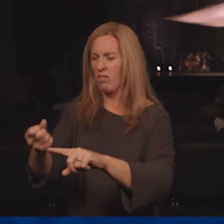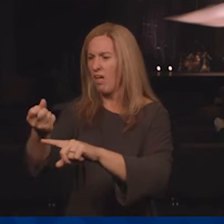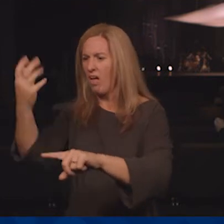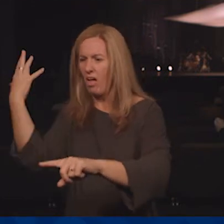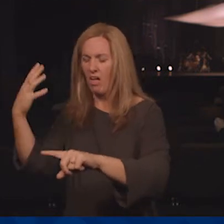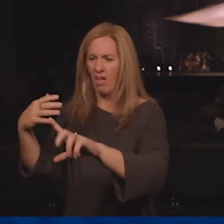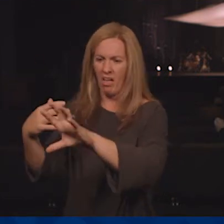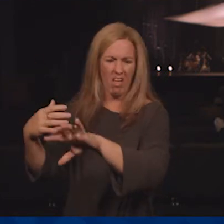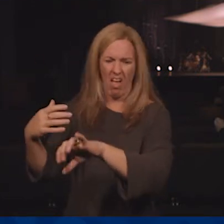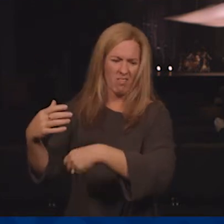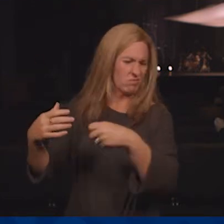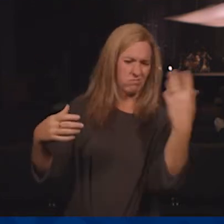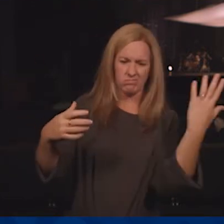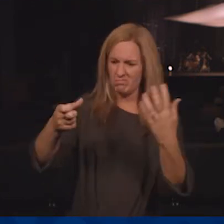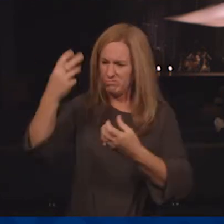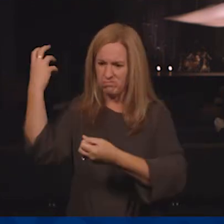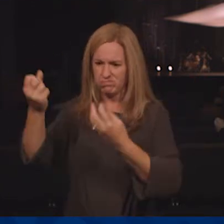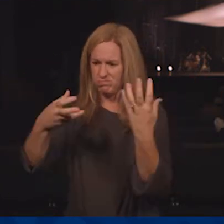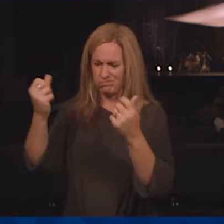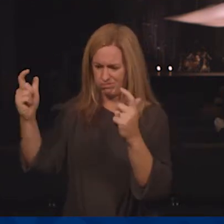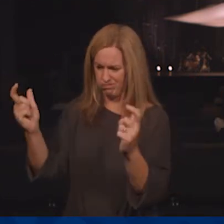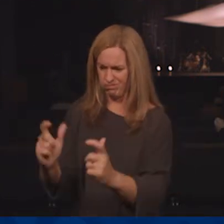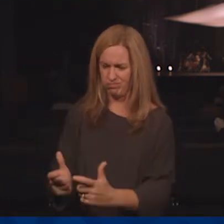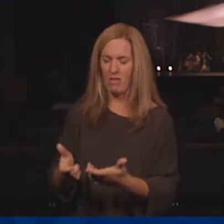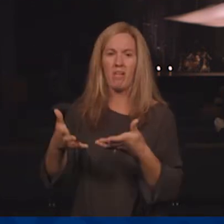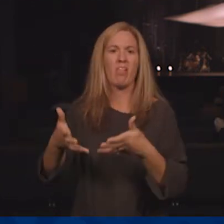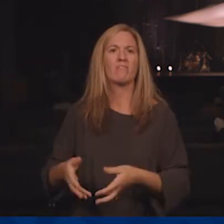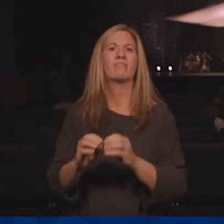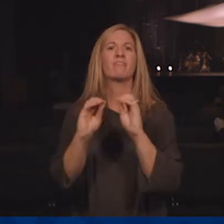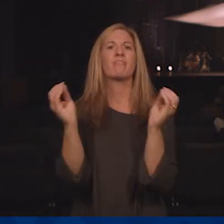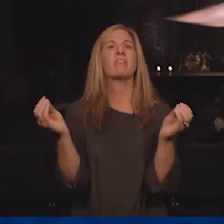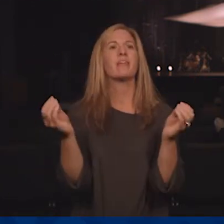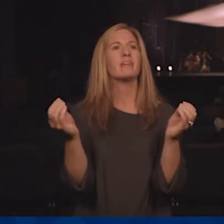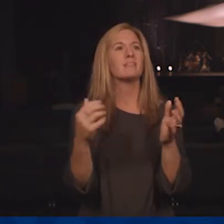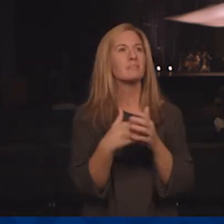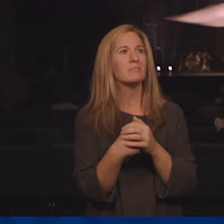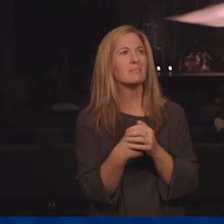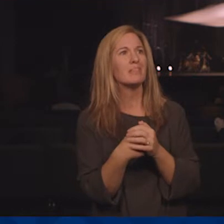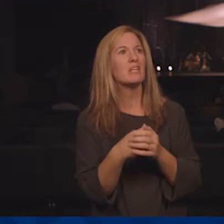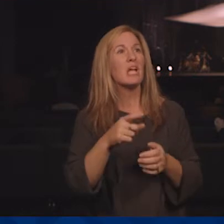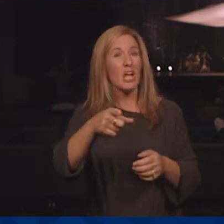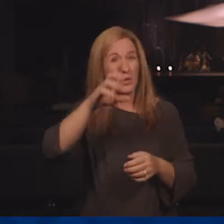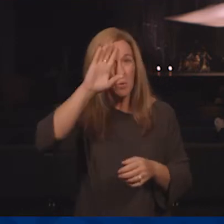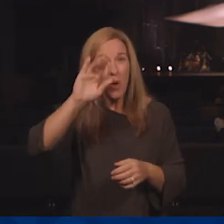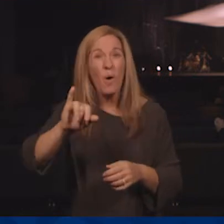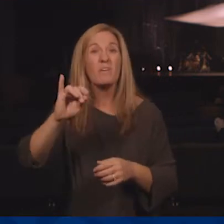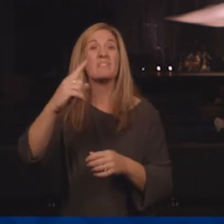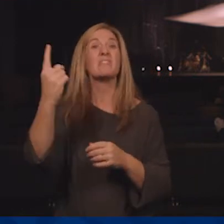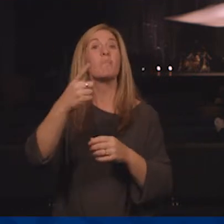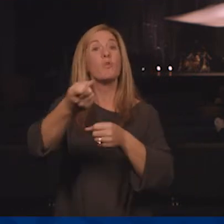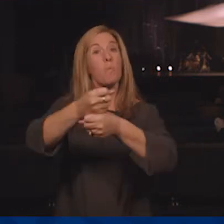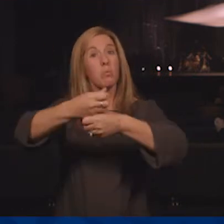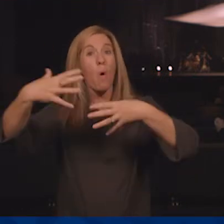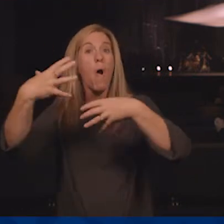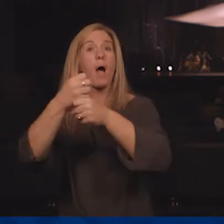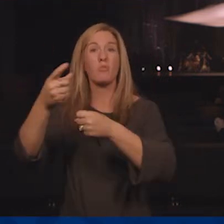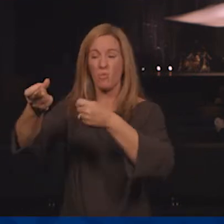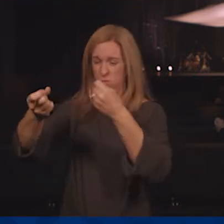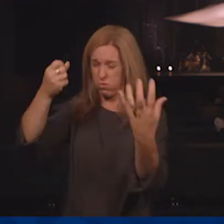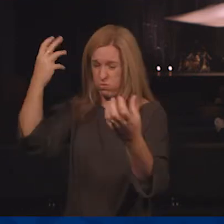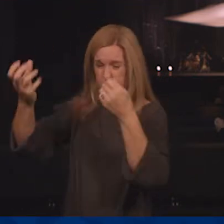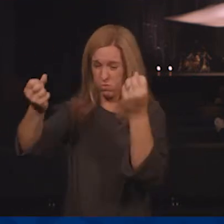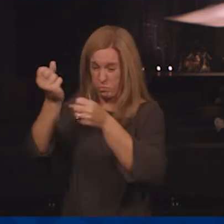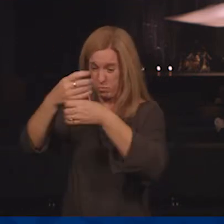be an end unto itself. Anybody here who blows things up for a living knows that. Blowing